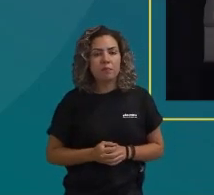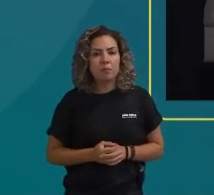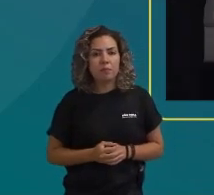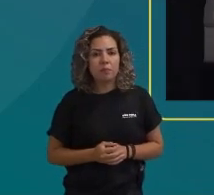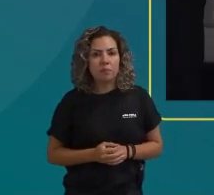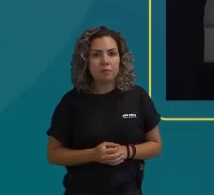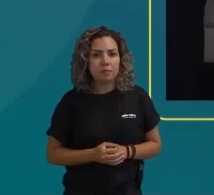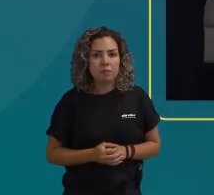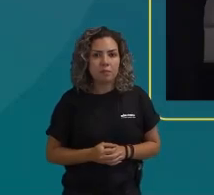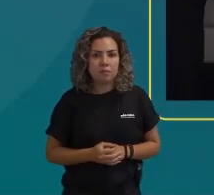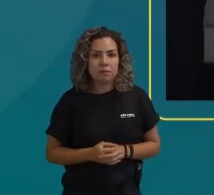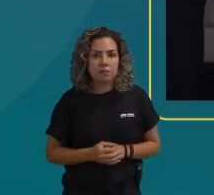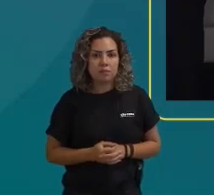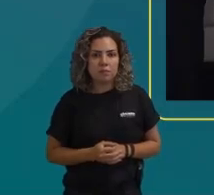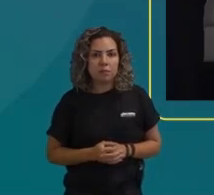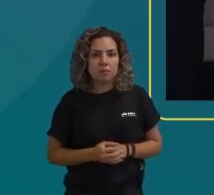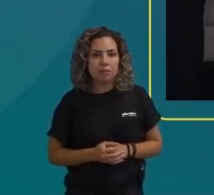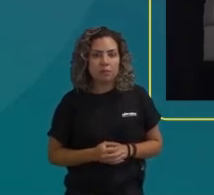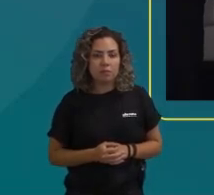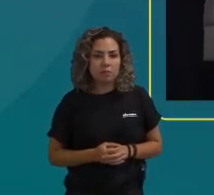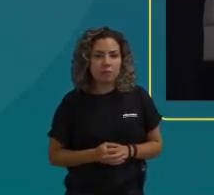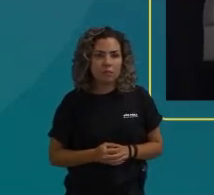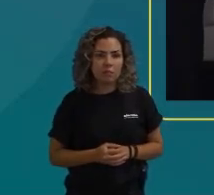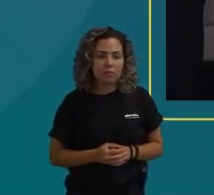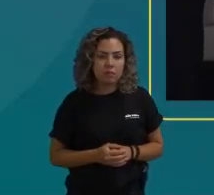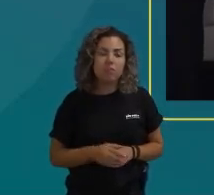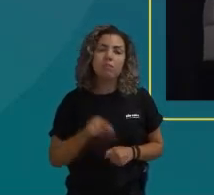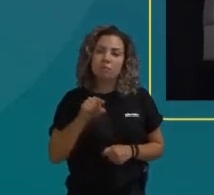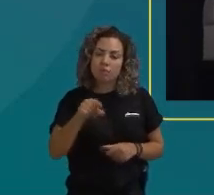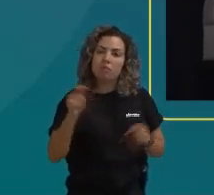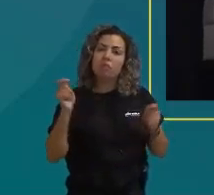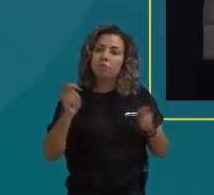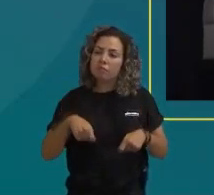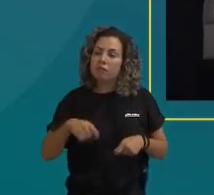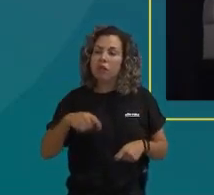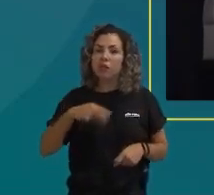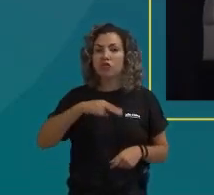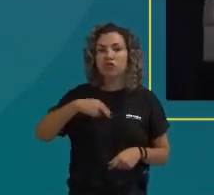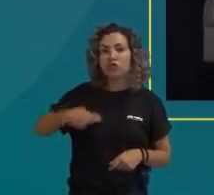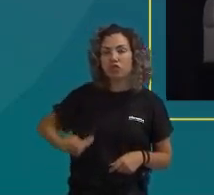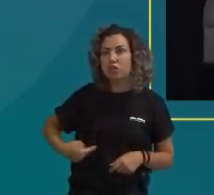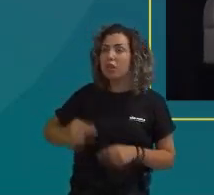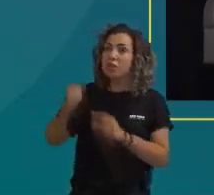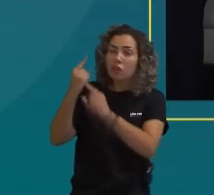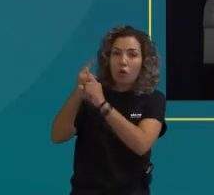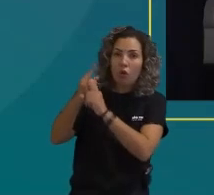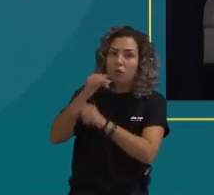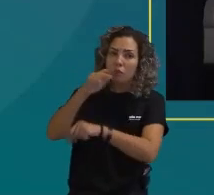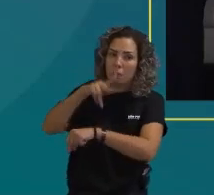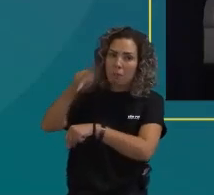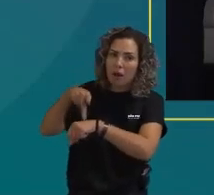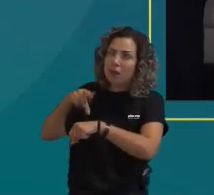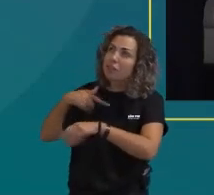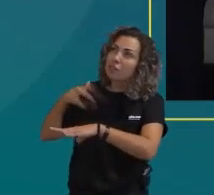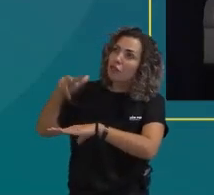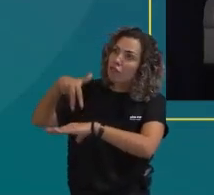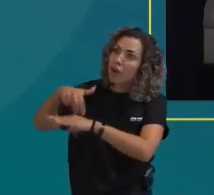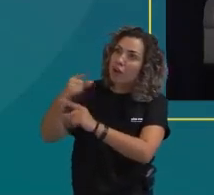find Chinese nets in Kochi and India. So that is the beauty of the place. And finally, I want to tell you is